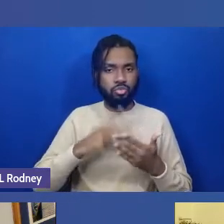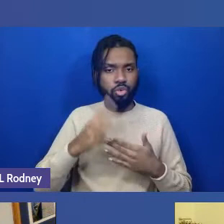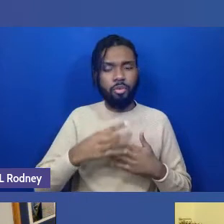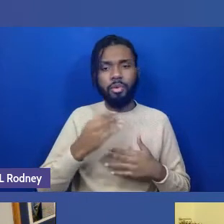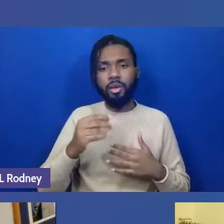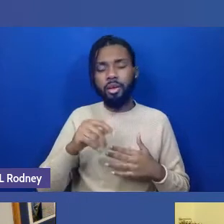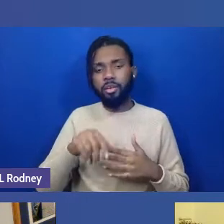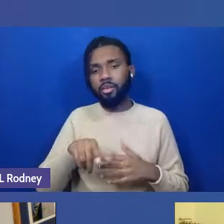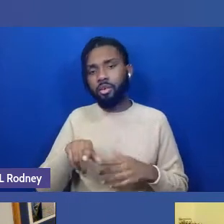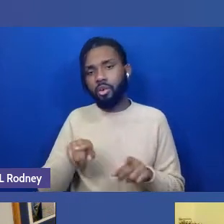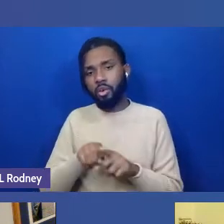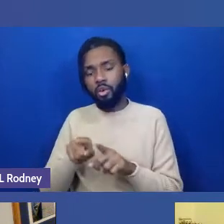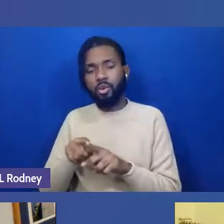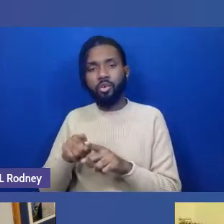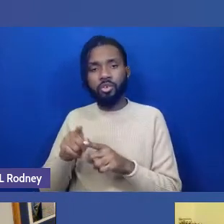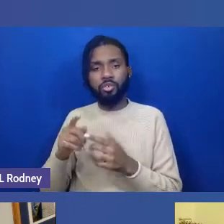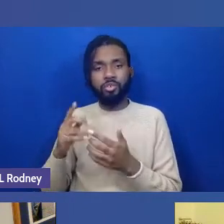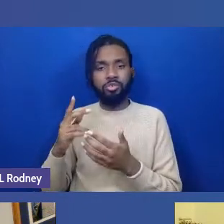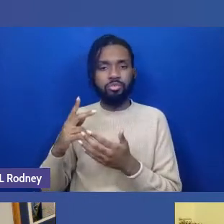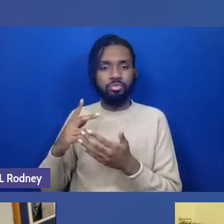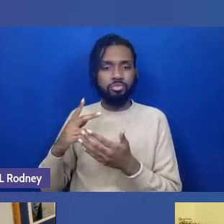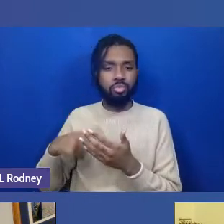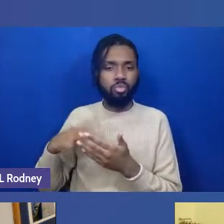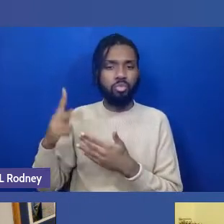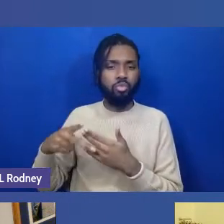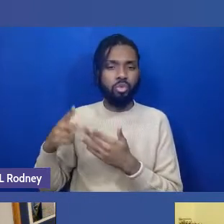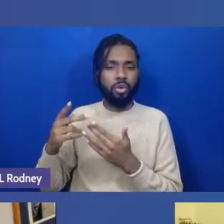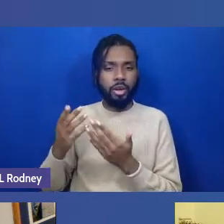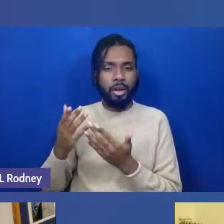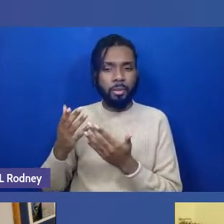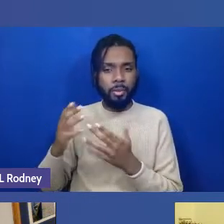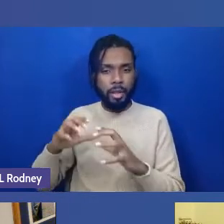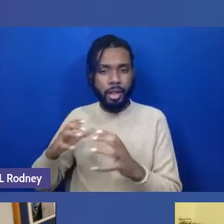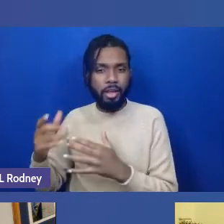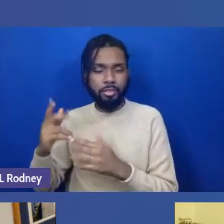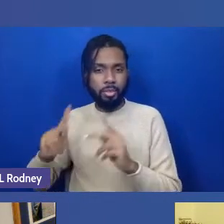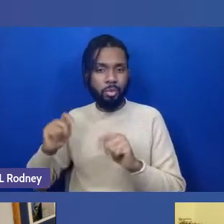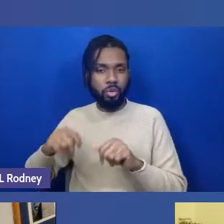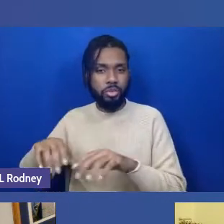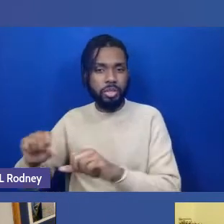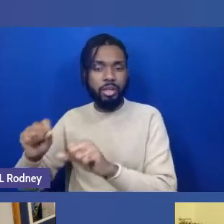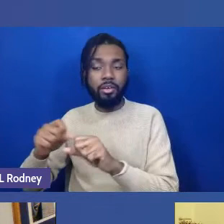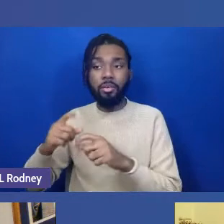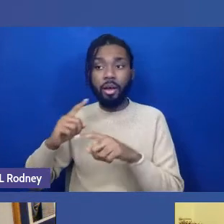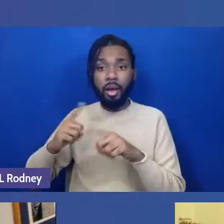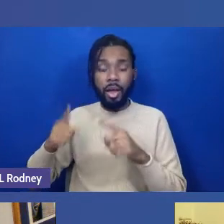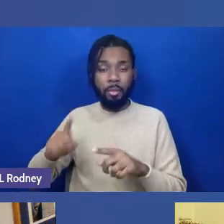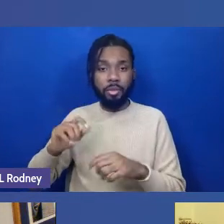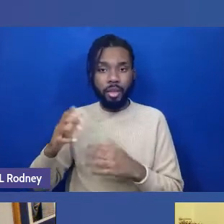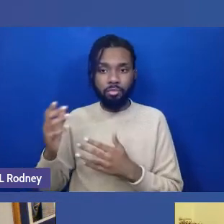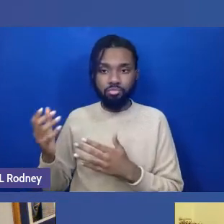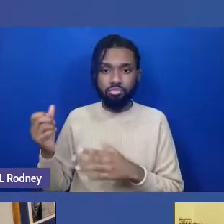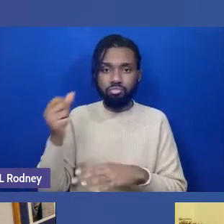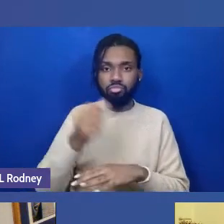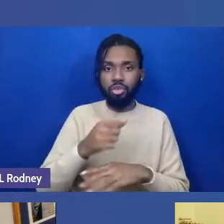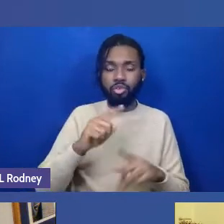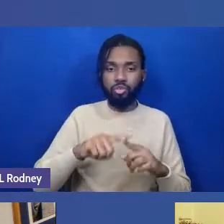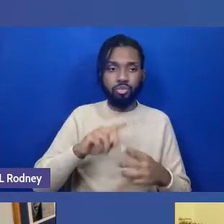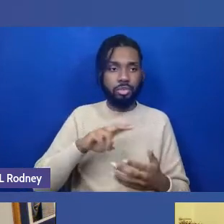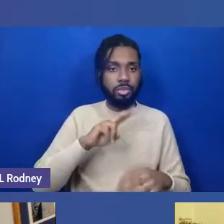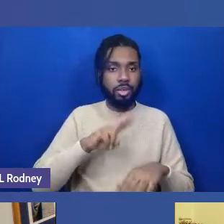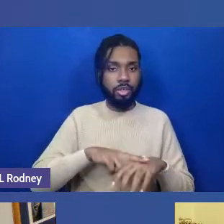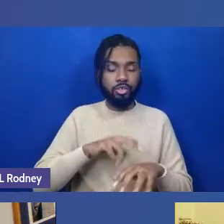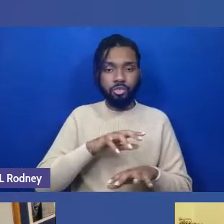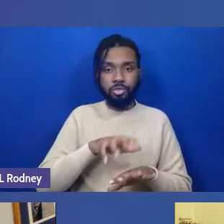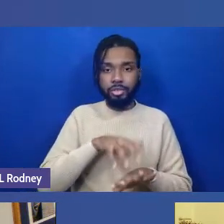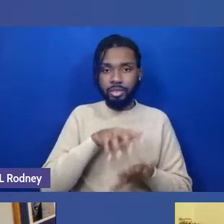programming where they get to take different classes and things like that, and then be sort of like, you know, brought into the National Native Theater community. And then what does that do for everyone else